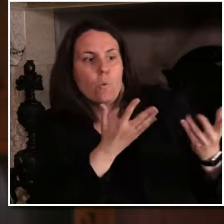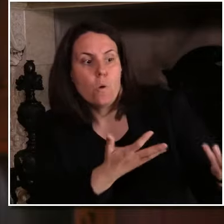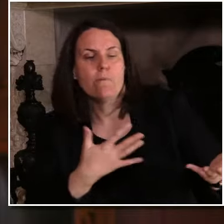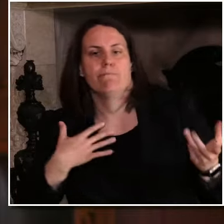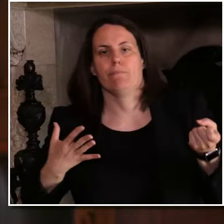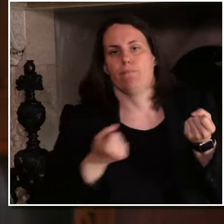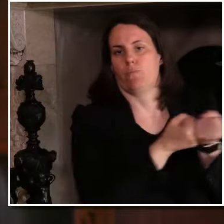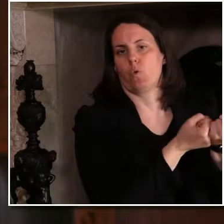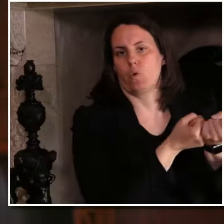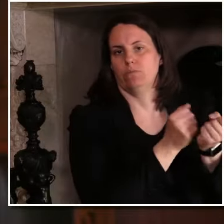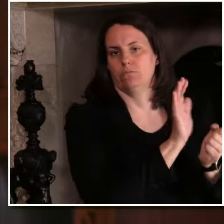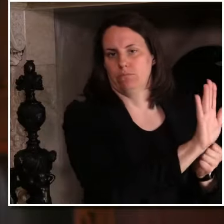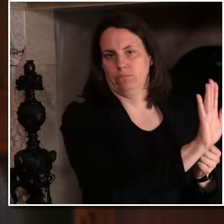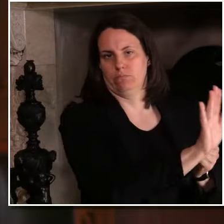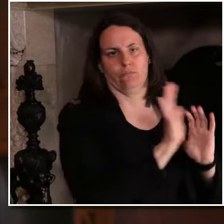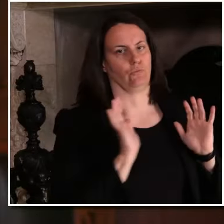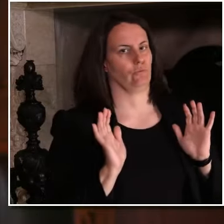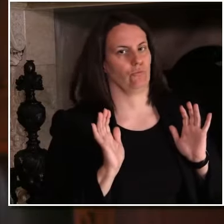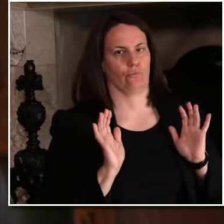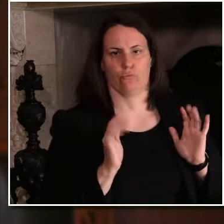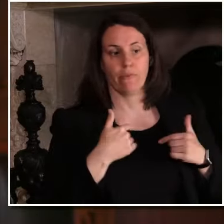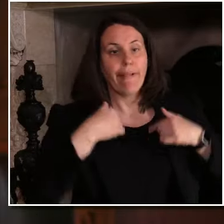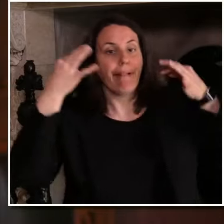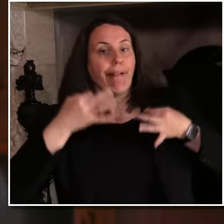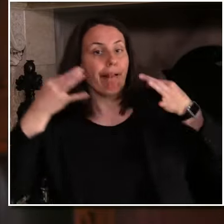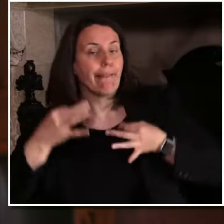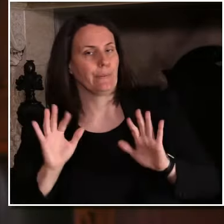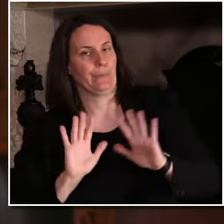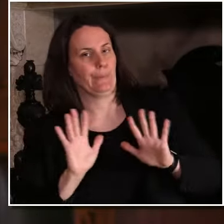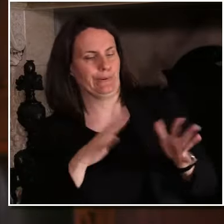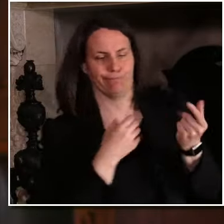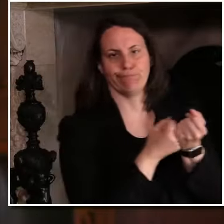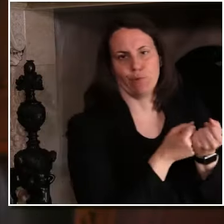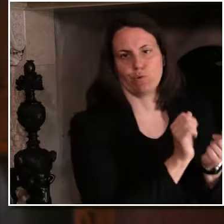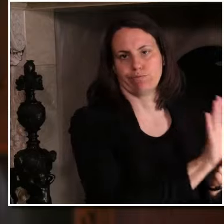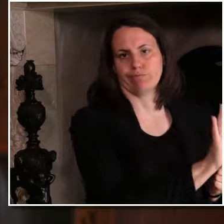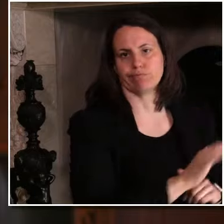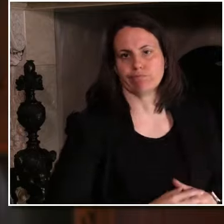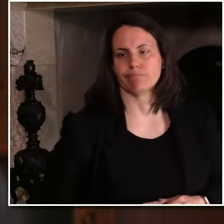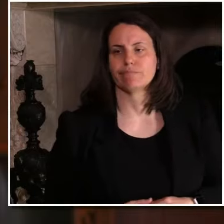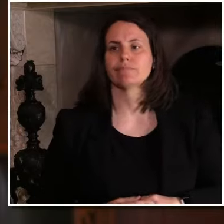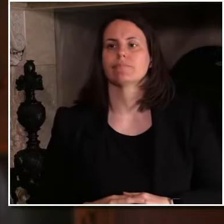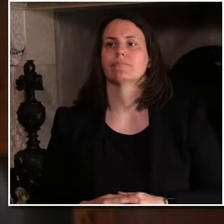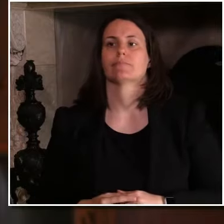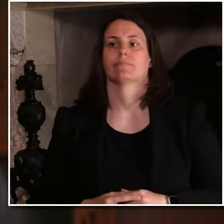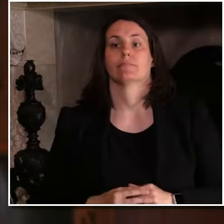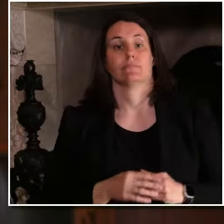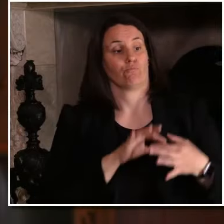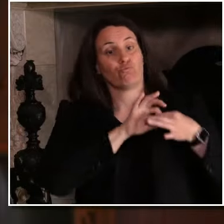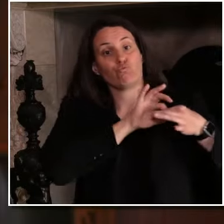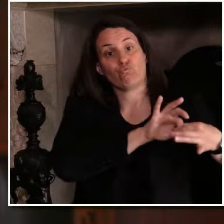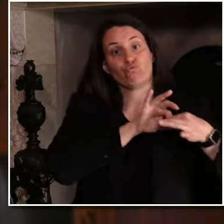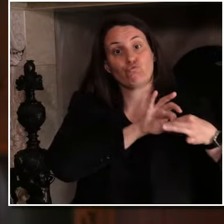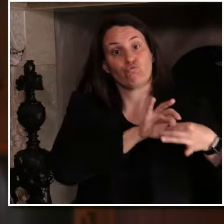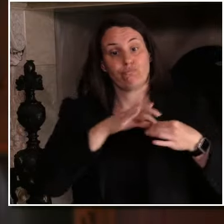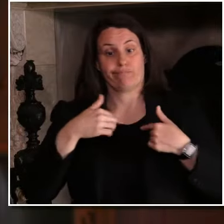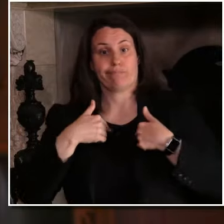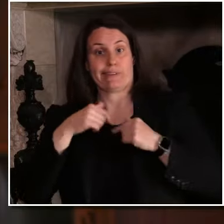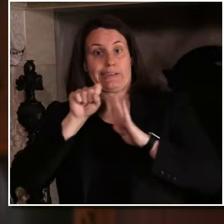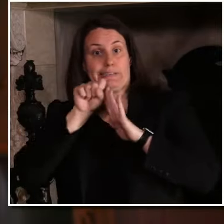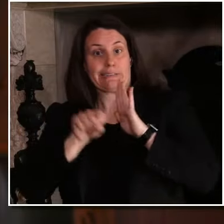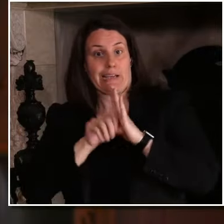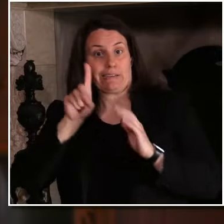gaps that they may have in any particular situation, so that together we're doing what we need to do to